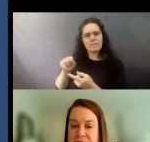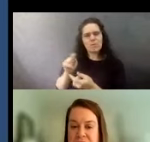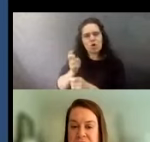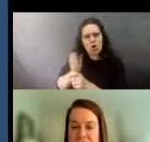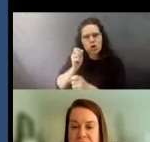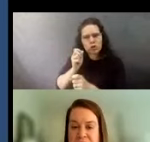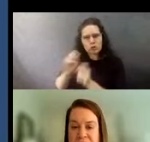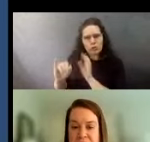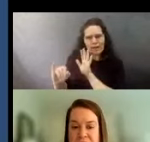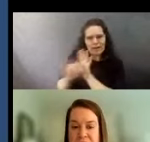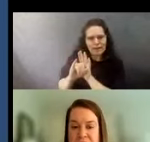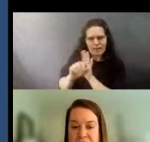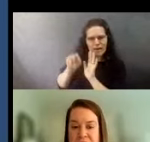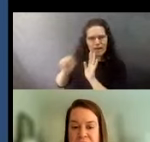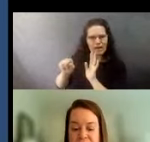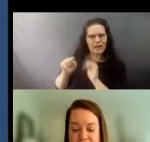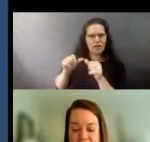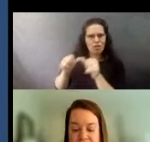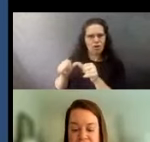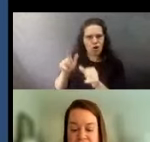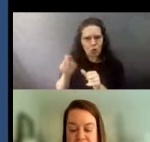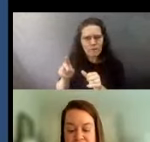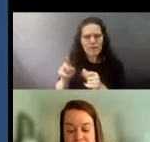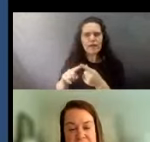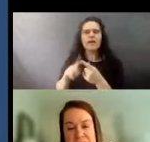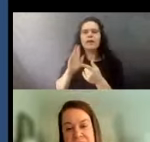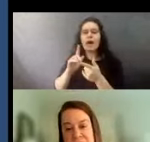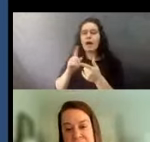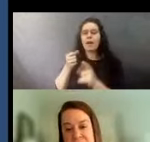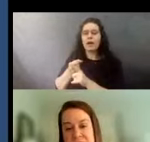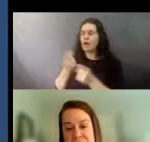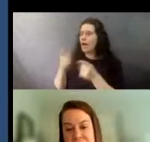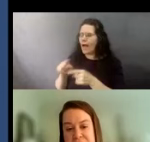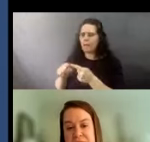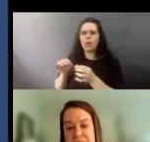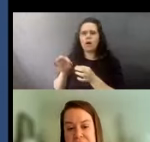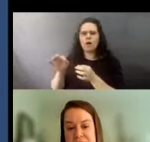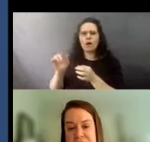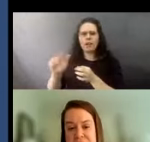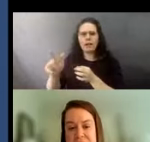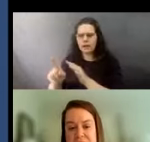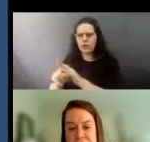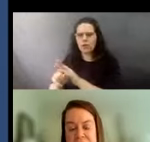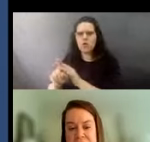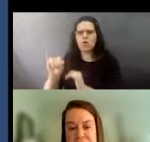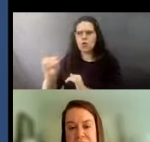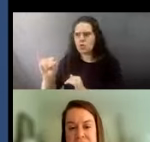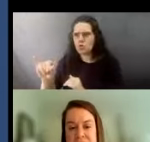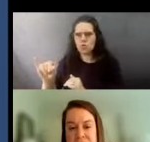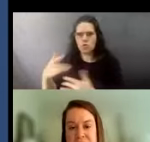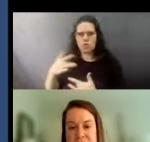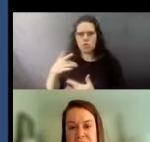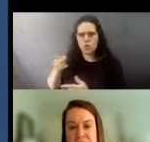delayed manner. And it's really, frankly, not part of the central conversation of what we should be even thinking about with COVID.